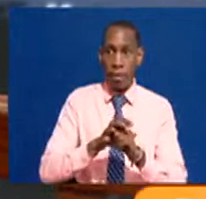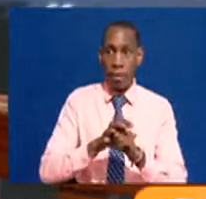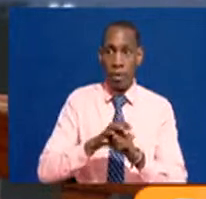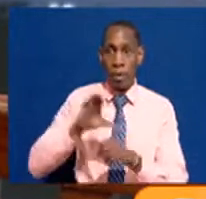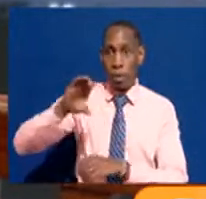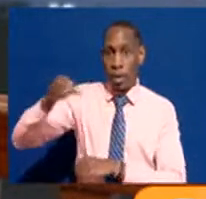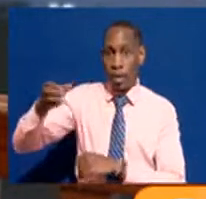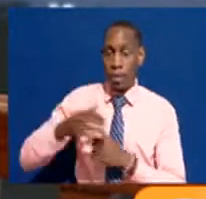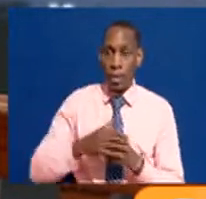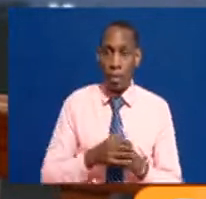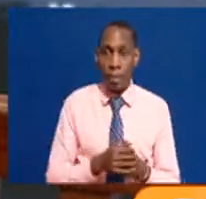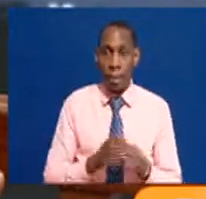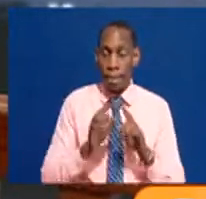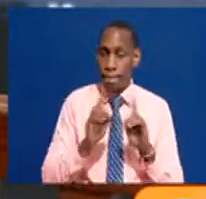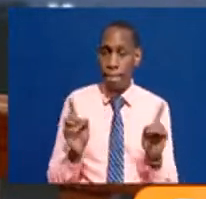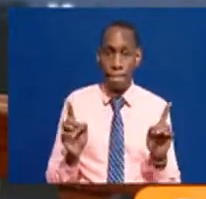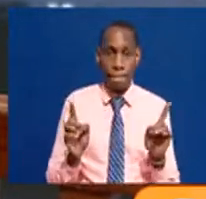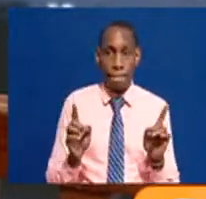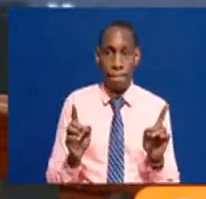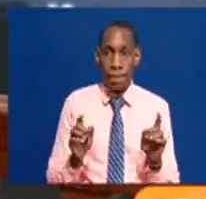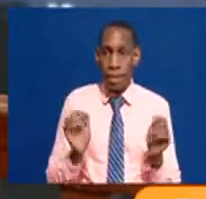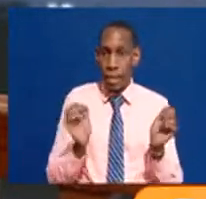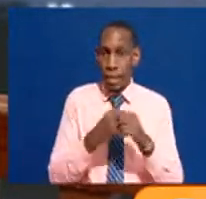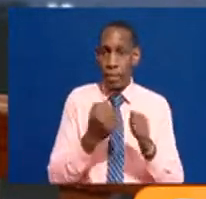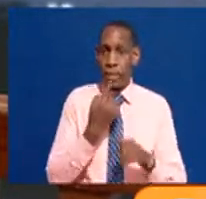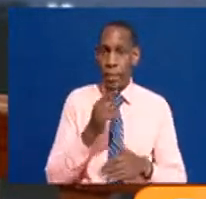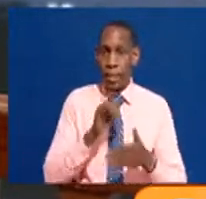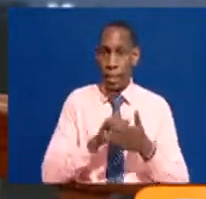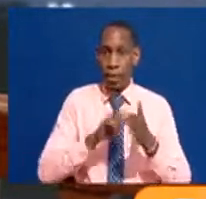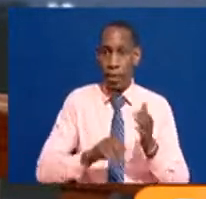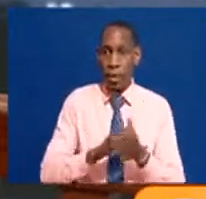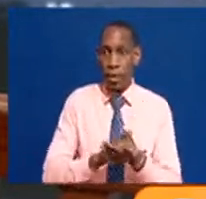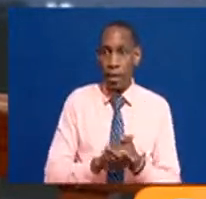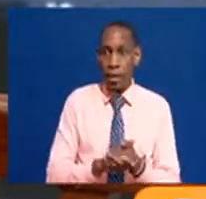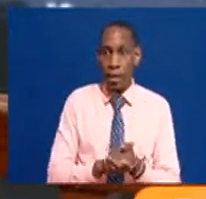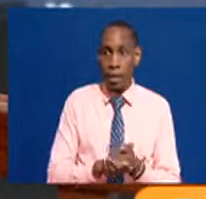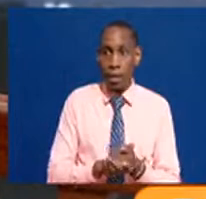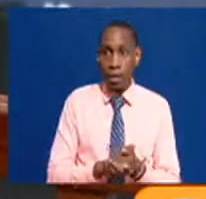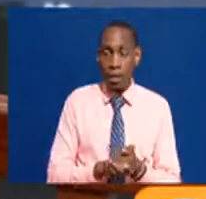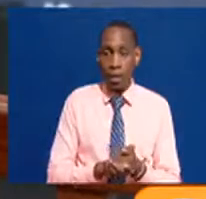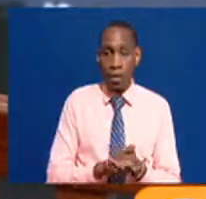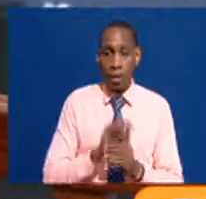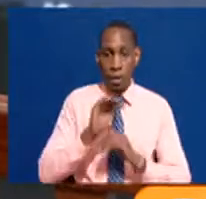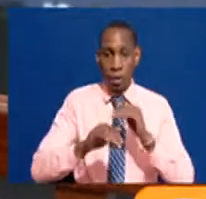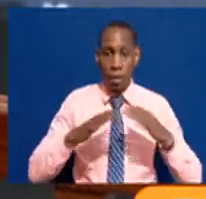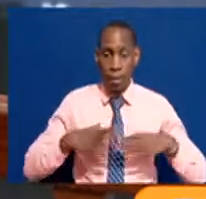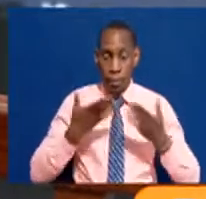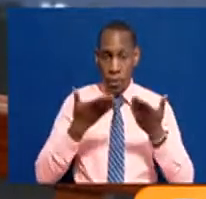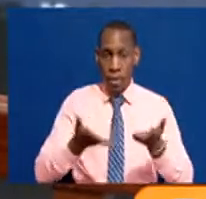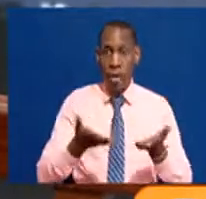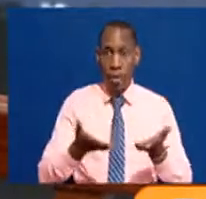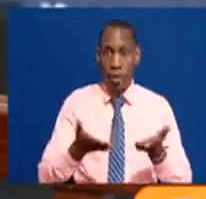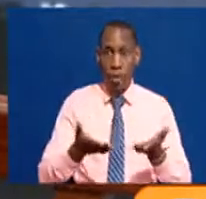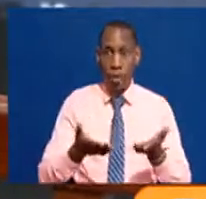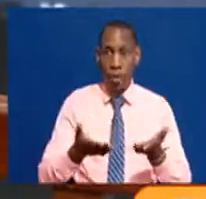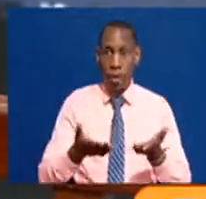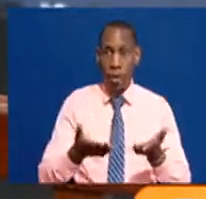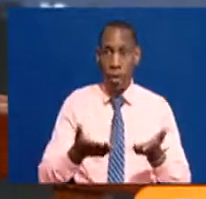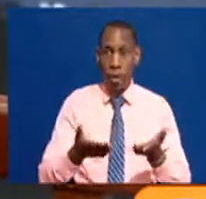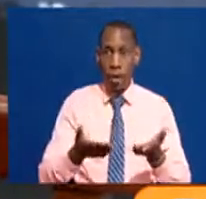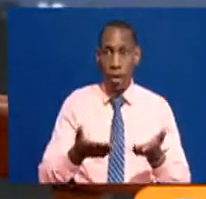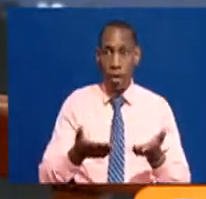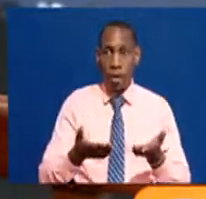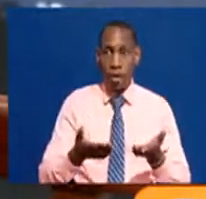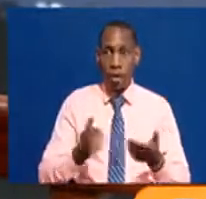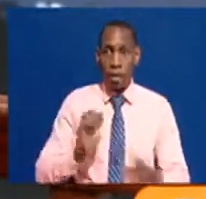in the county, but I can't say that because somebody didn't. Everybody now, it's I'm there.